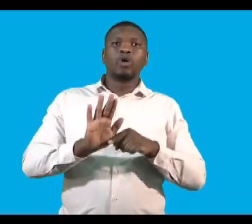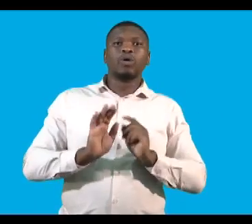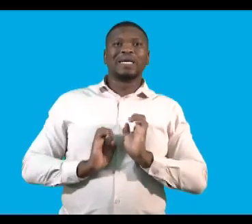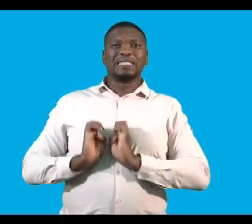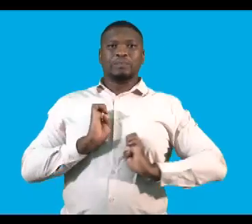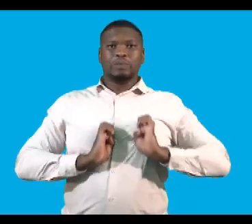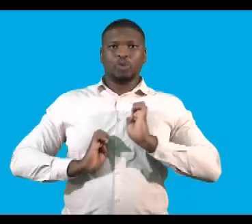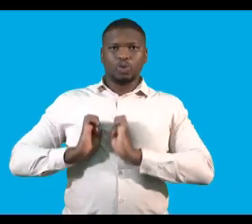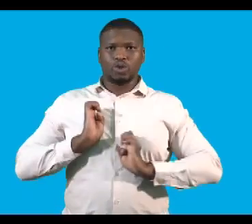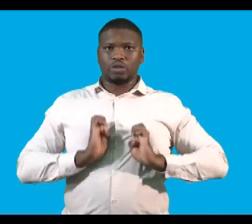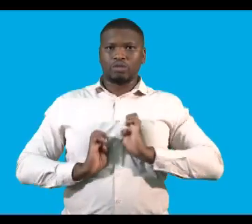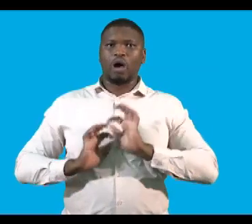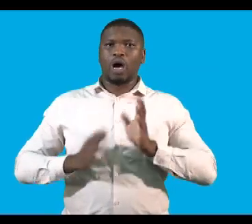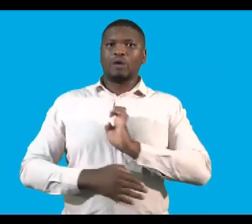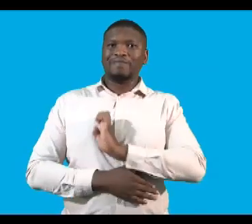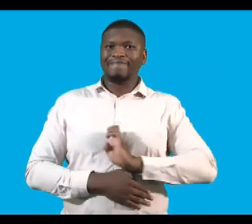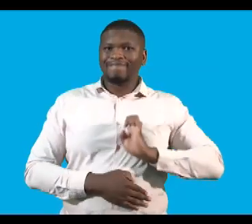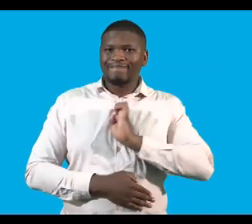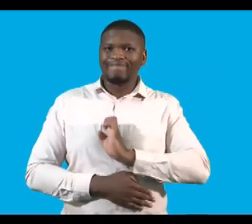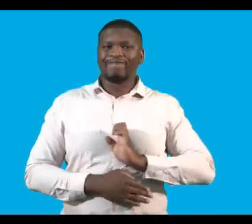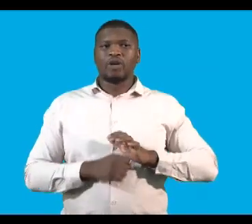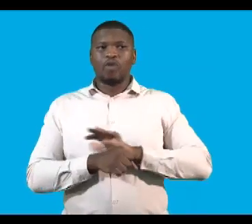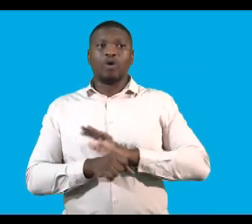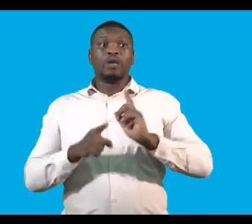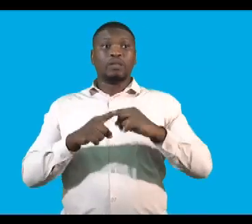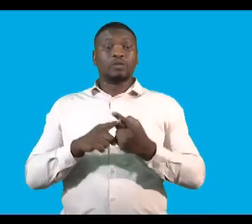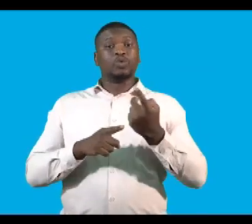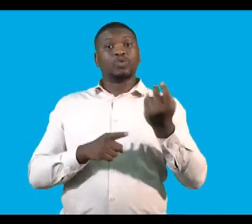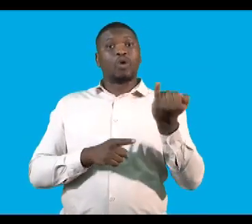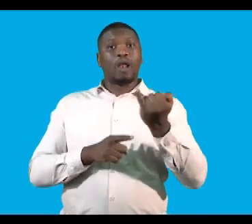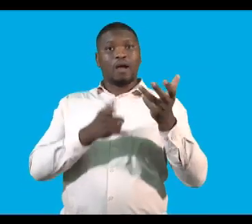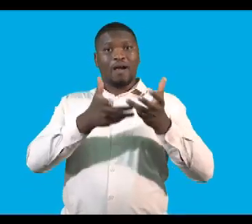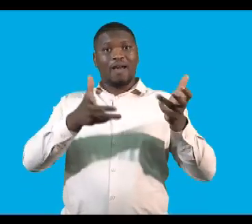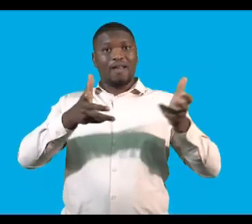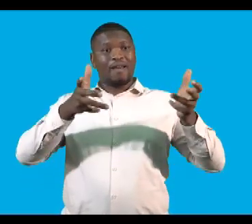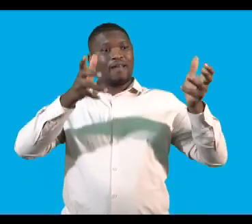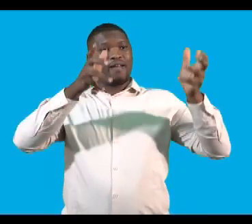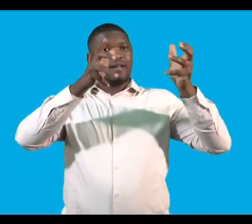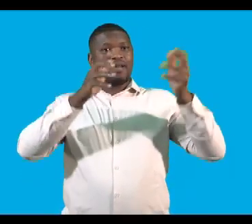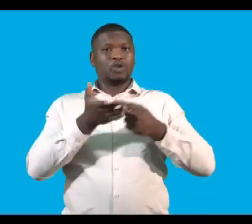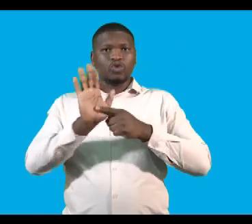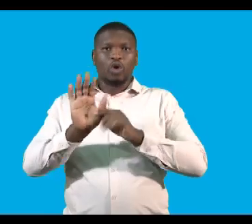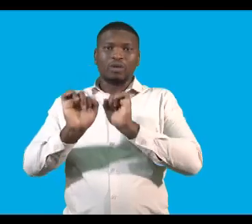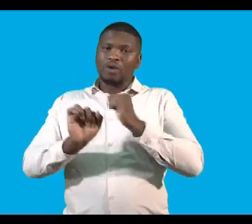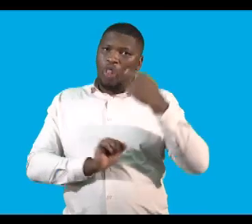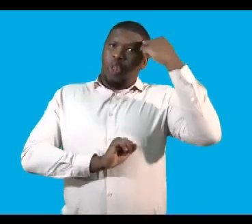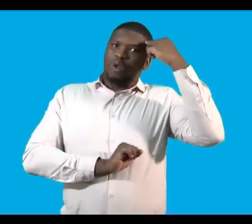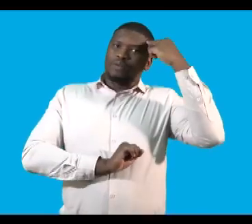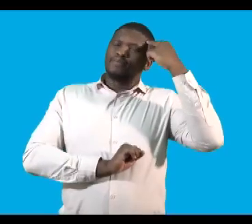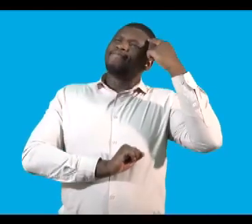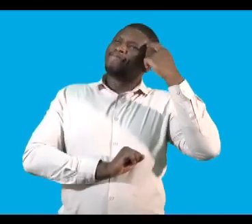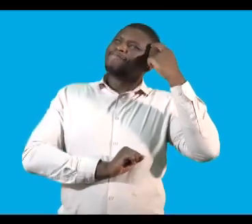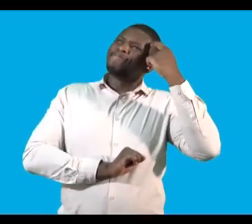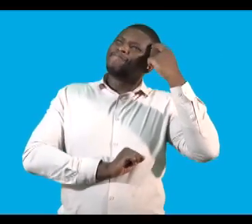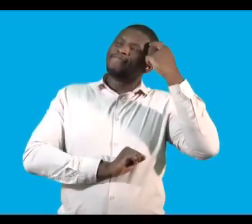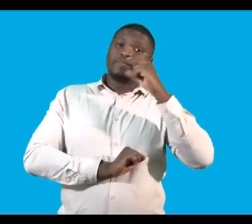emotional reactions. And of course, you are familiar with a cloud-like bubble. It represents a character's thoughts, and it is